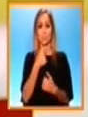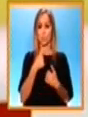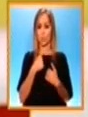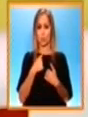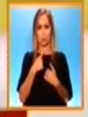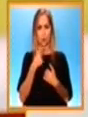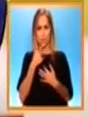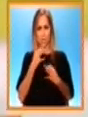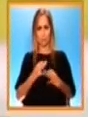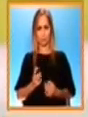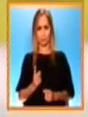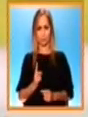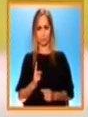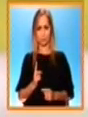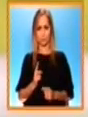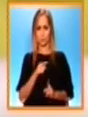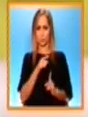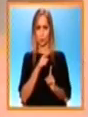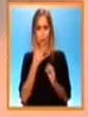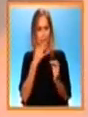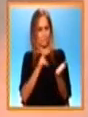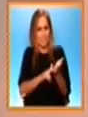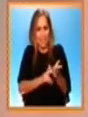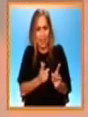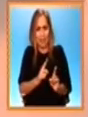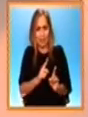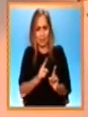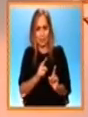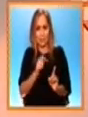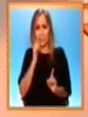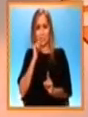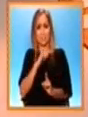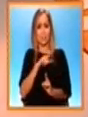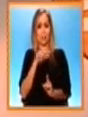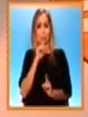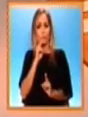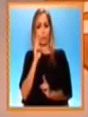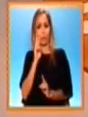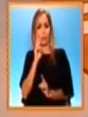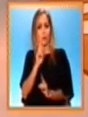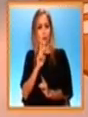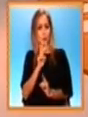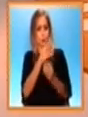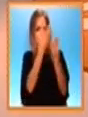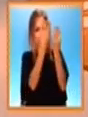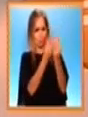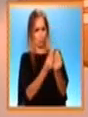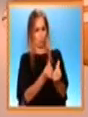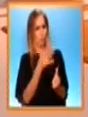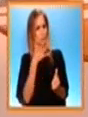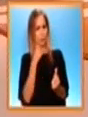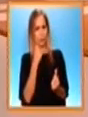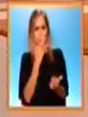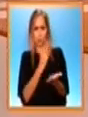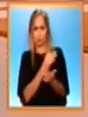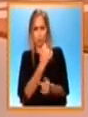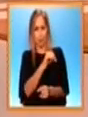don't believe you, you're not the truth. No one could look as good as you.